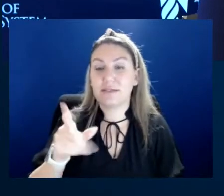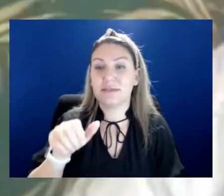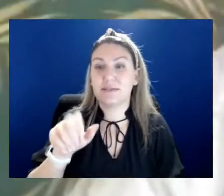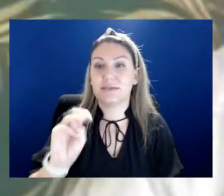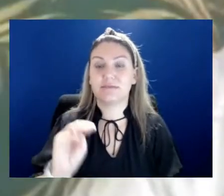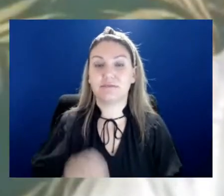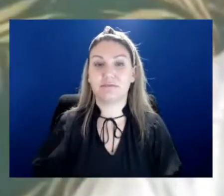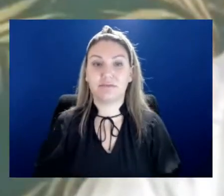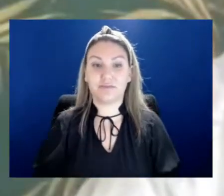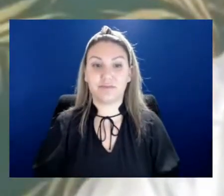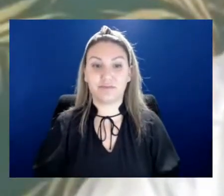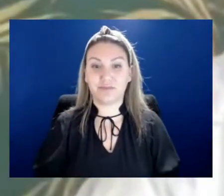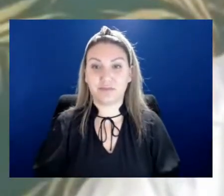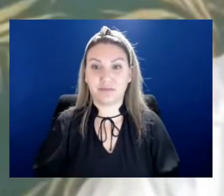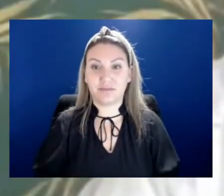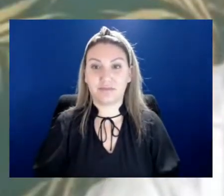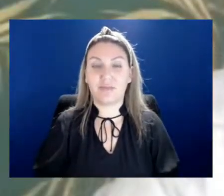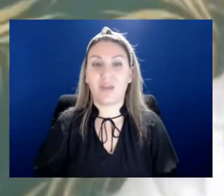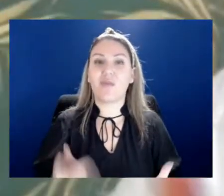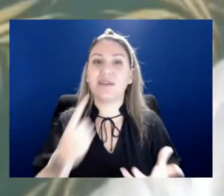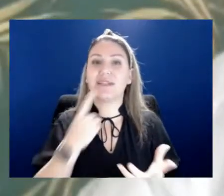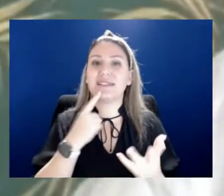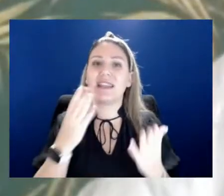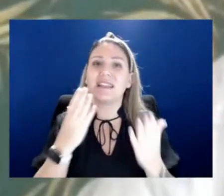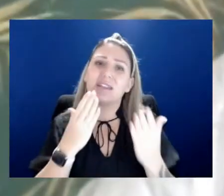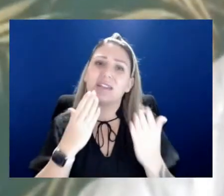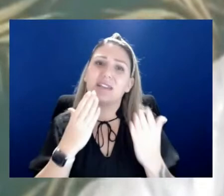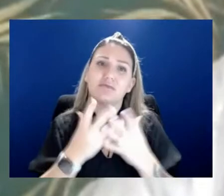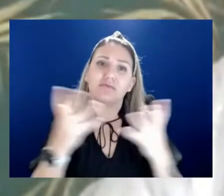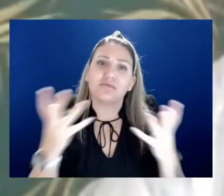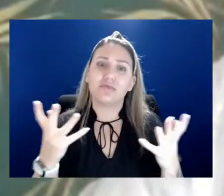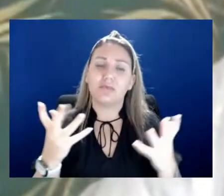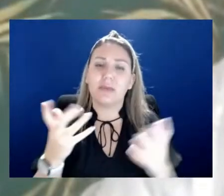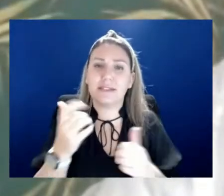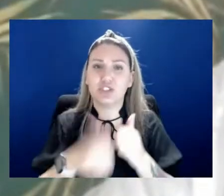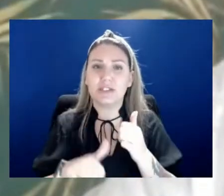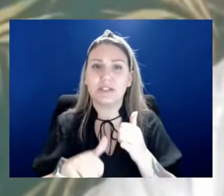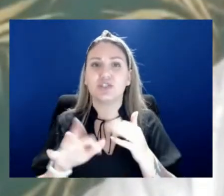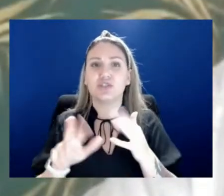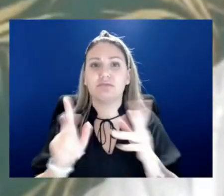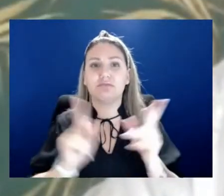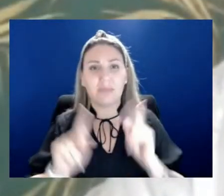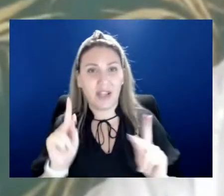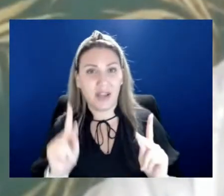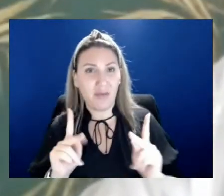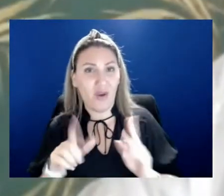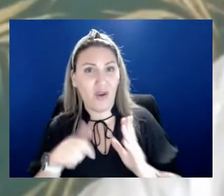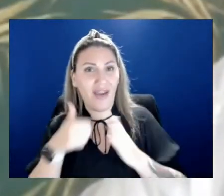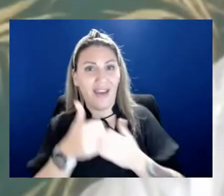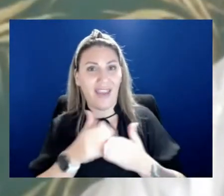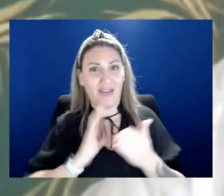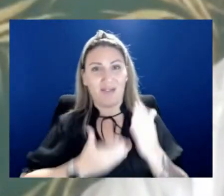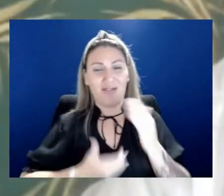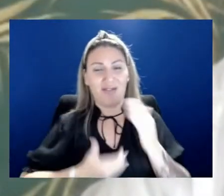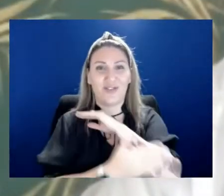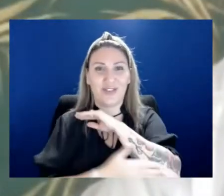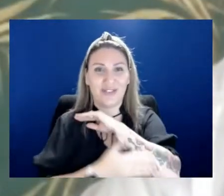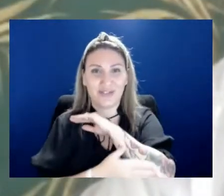I want to say thank you very much to each people who help our country,